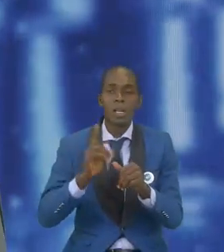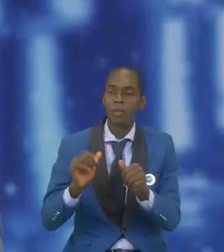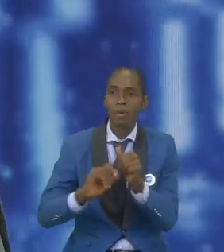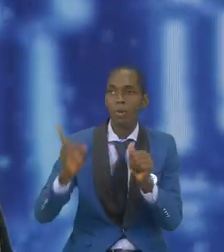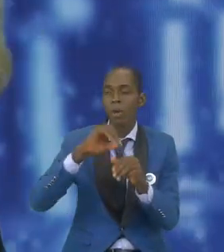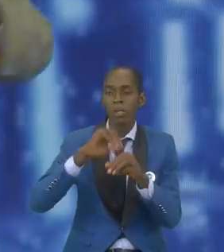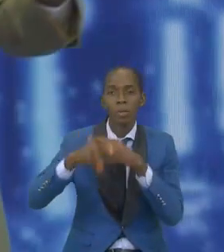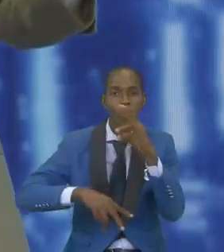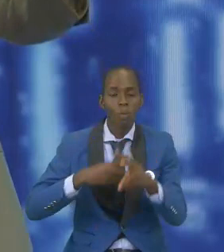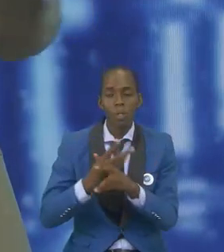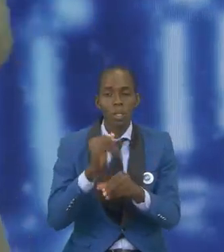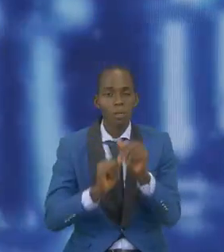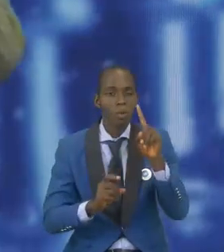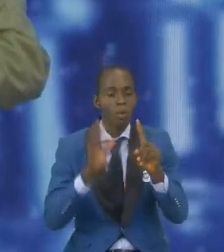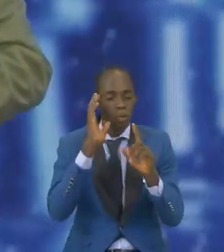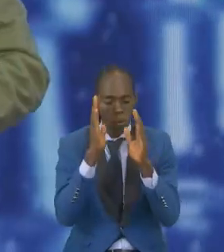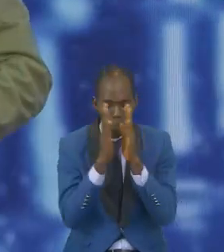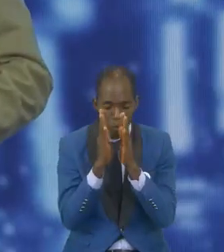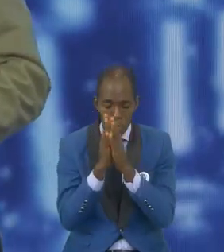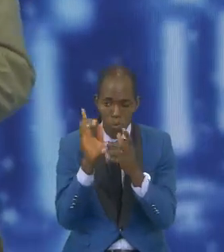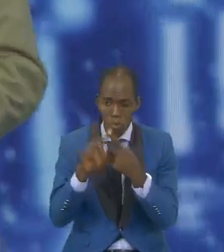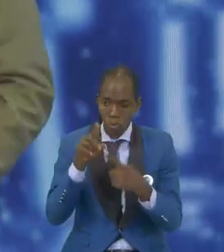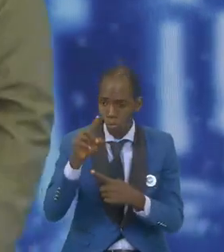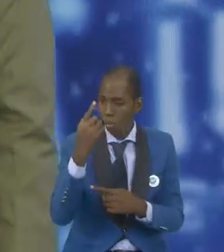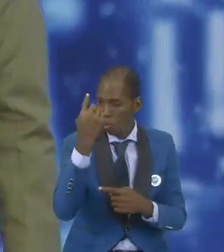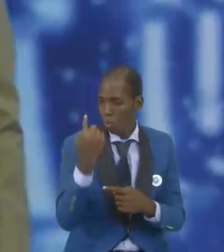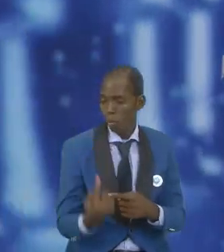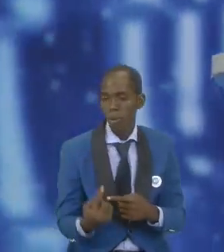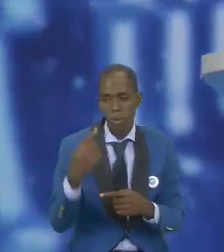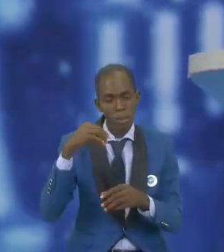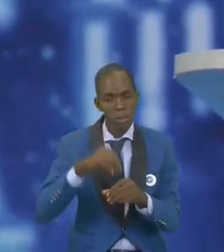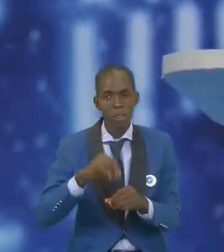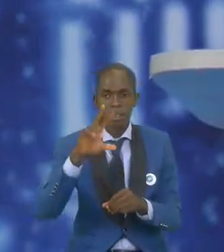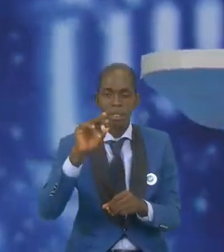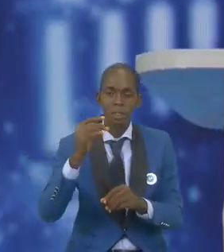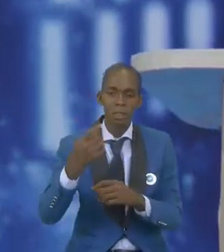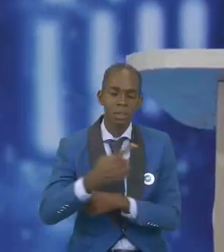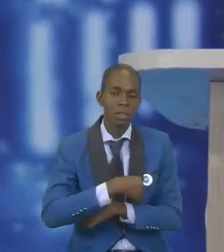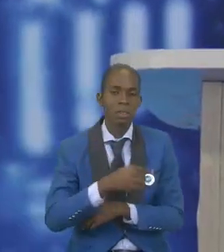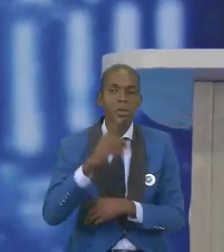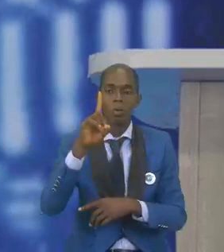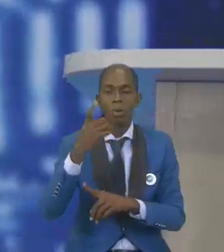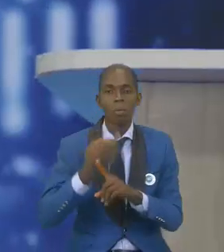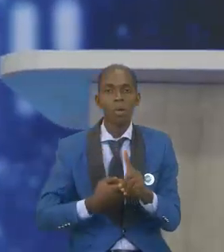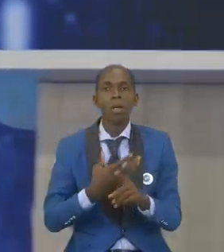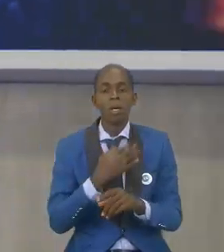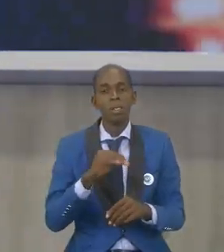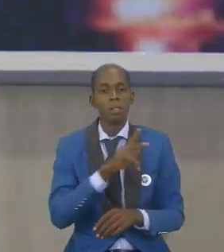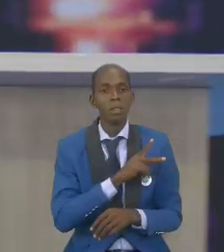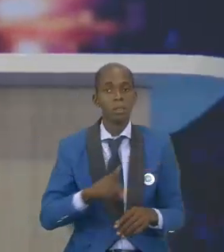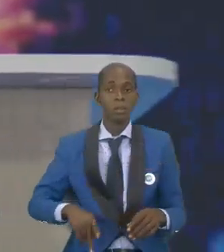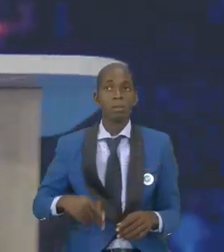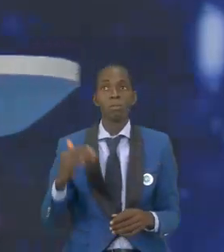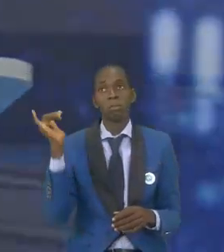pray to for 30 days, just 1 month. And he fell into the trap. And he said,